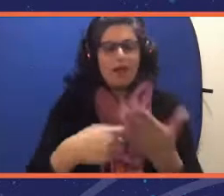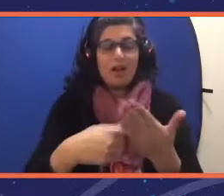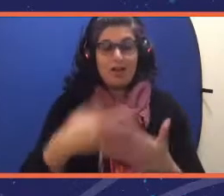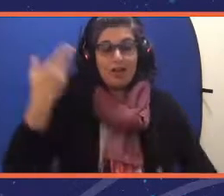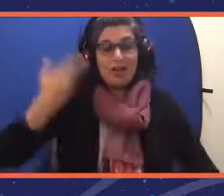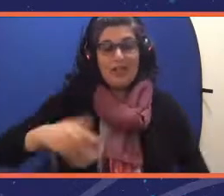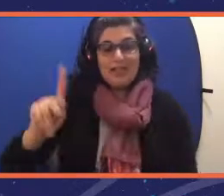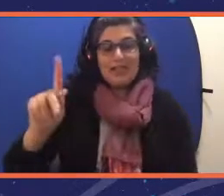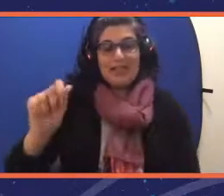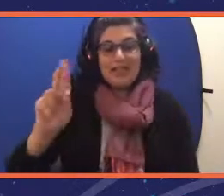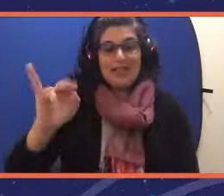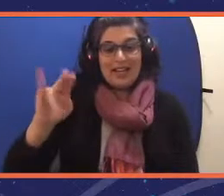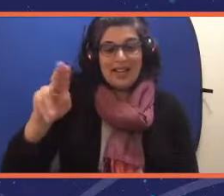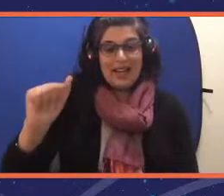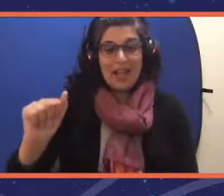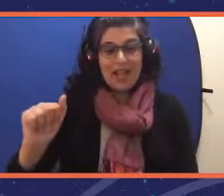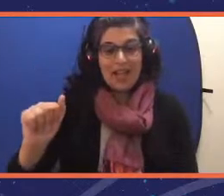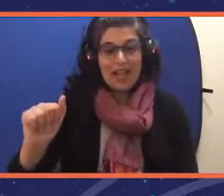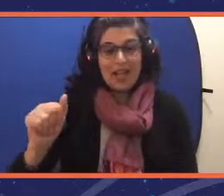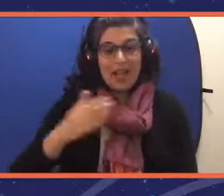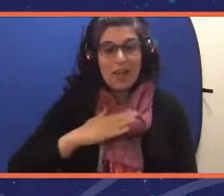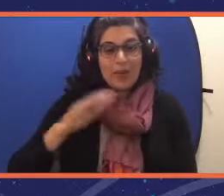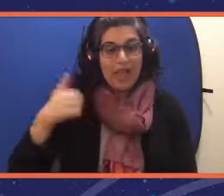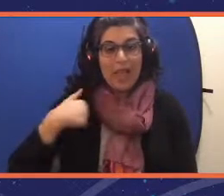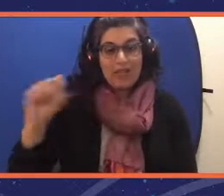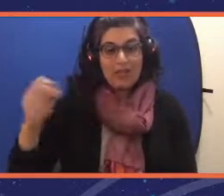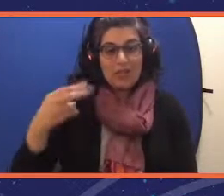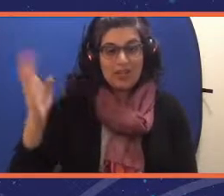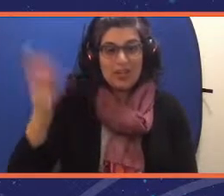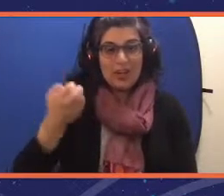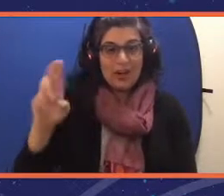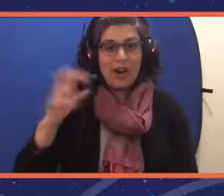is Karina, and my pronouns are she, they. I'm a cultural